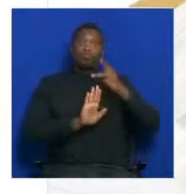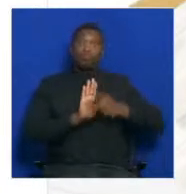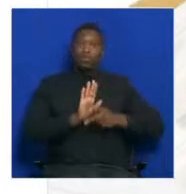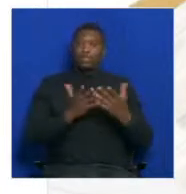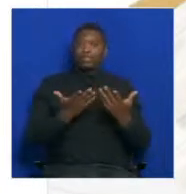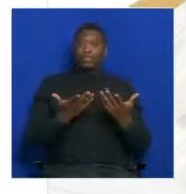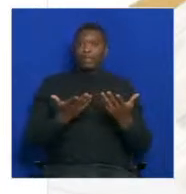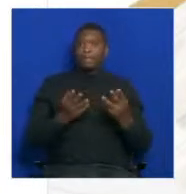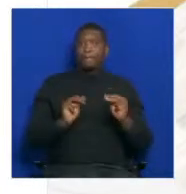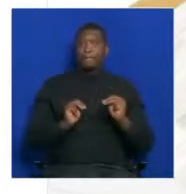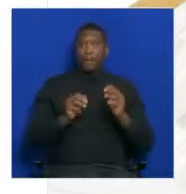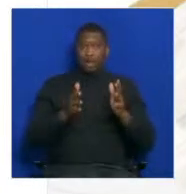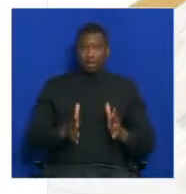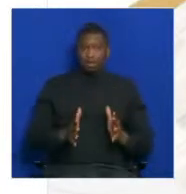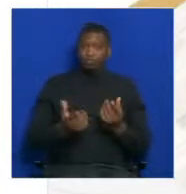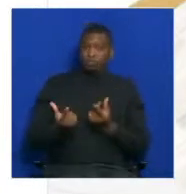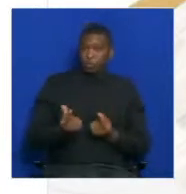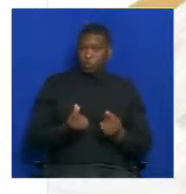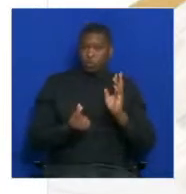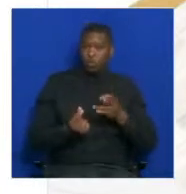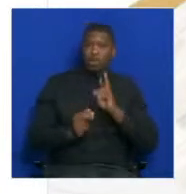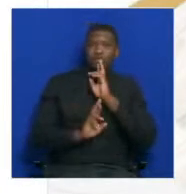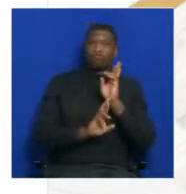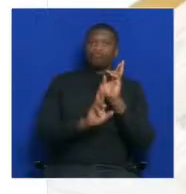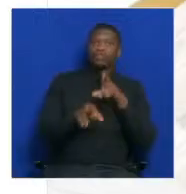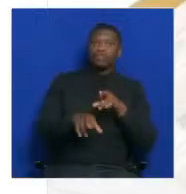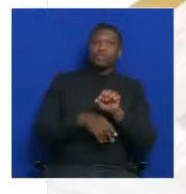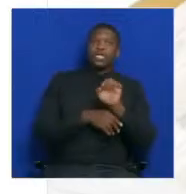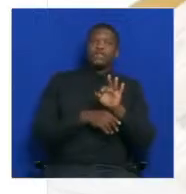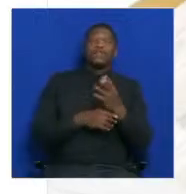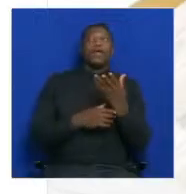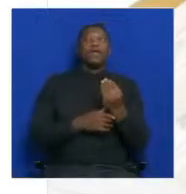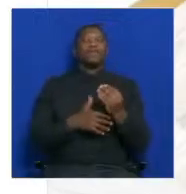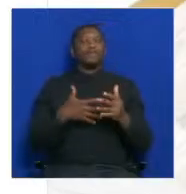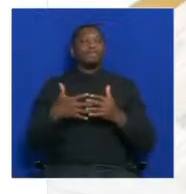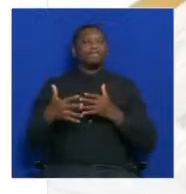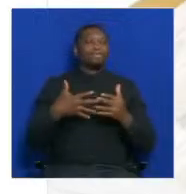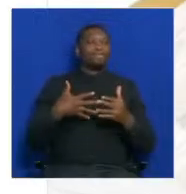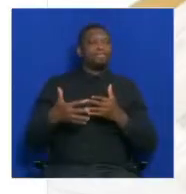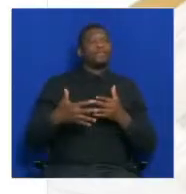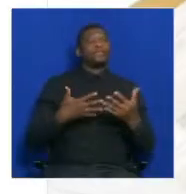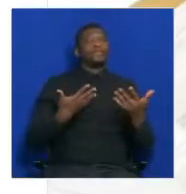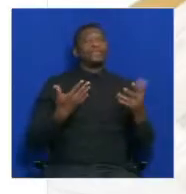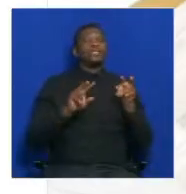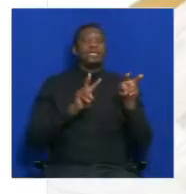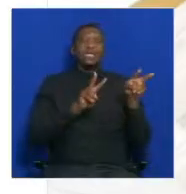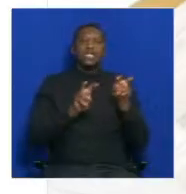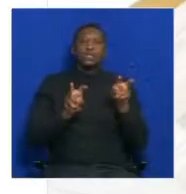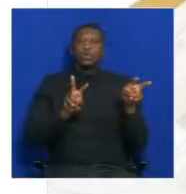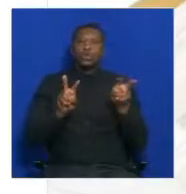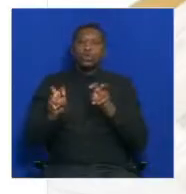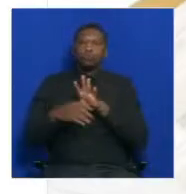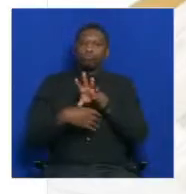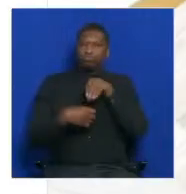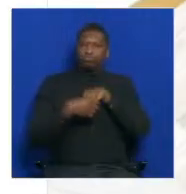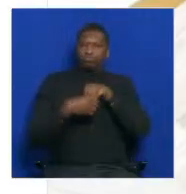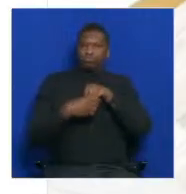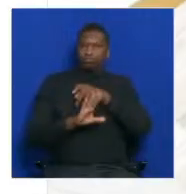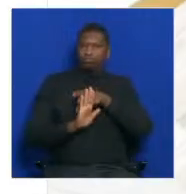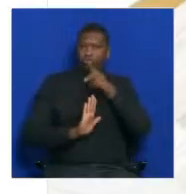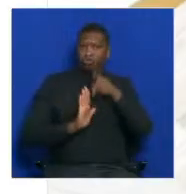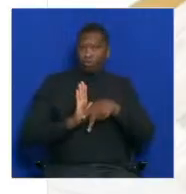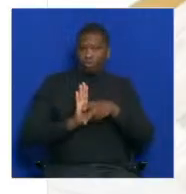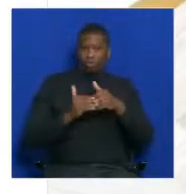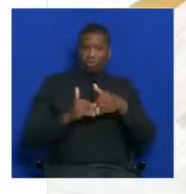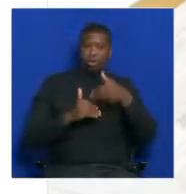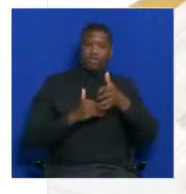then report if there are any issues in the projects, and then they would report to me.